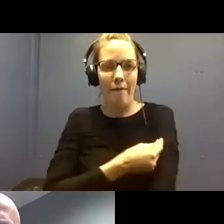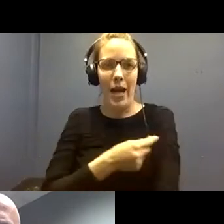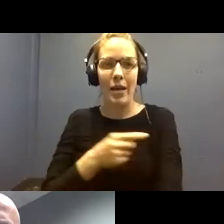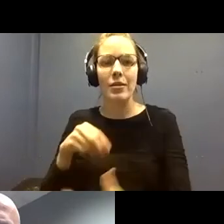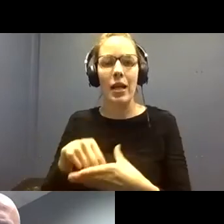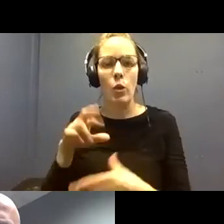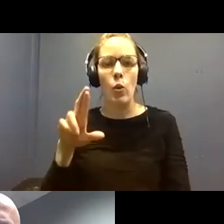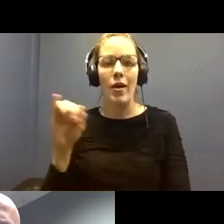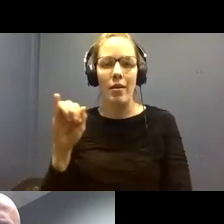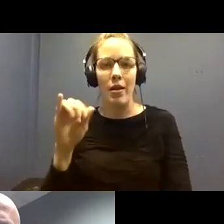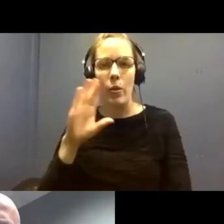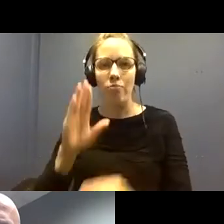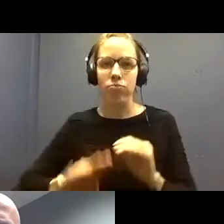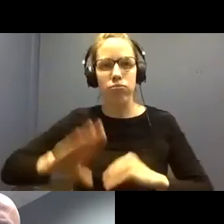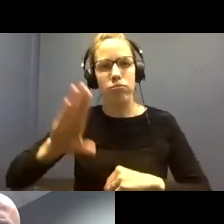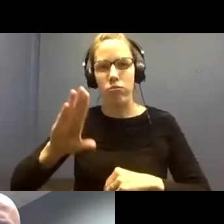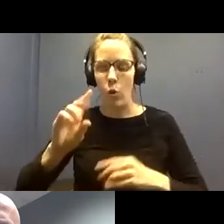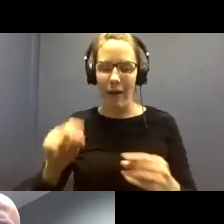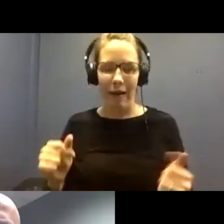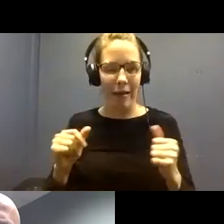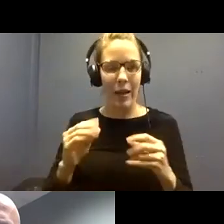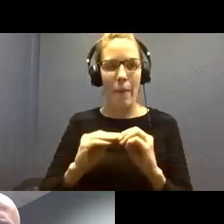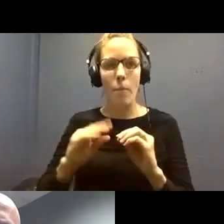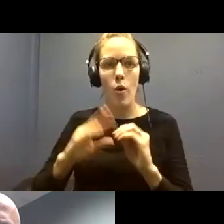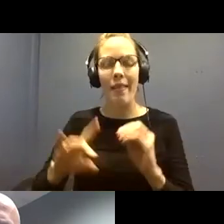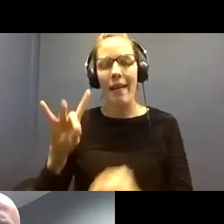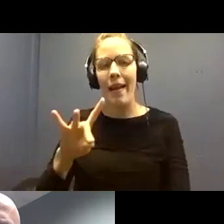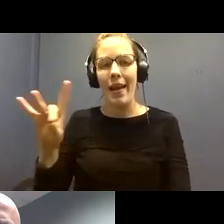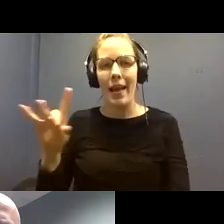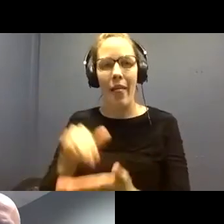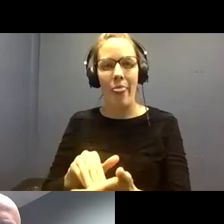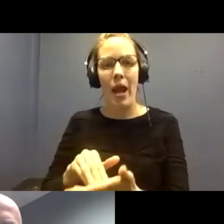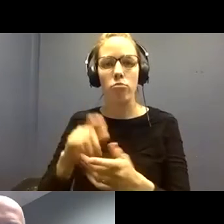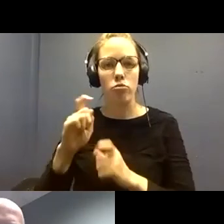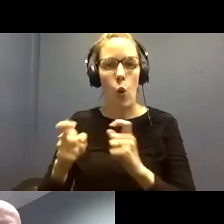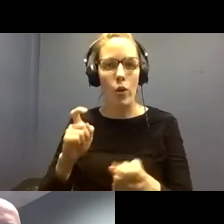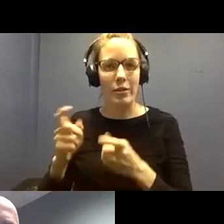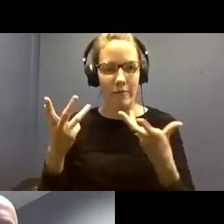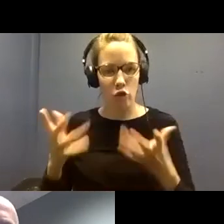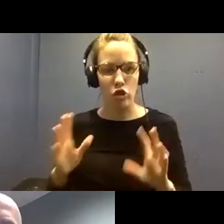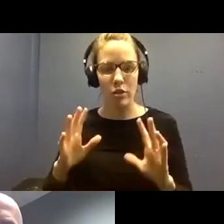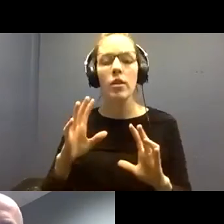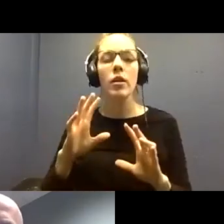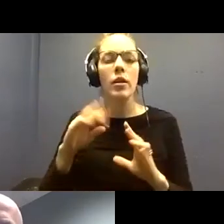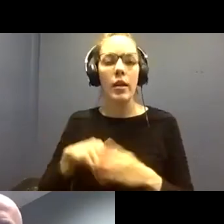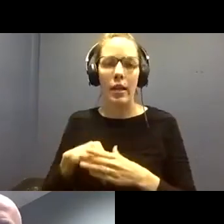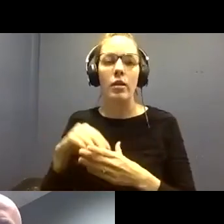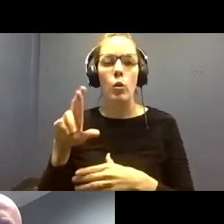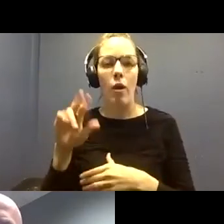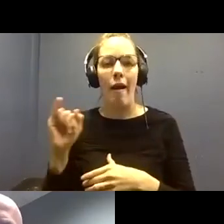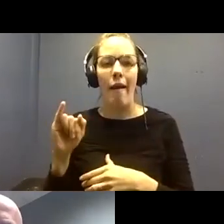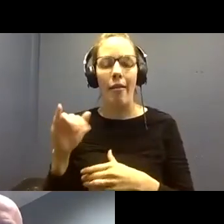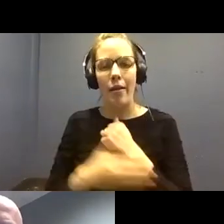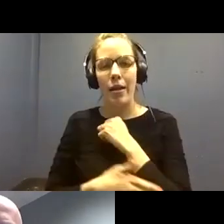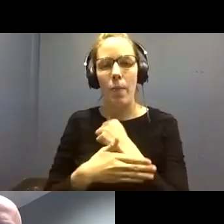Island County is going up quickly. More than 88,000 doses have been given in Rock Island County residents, and